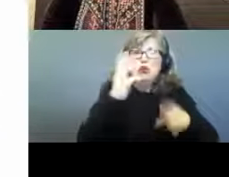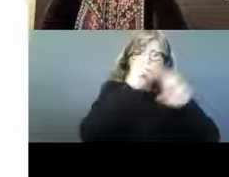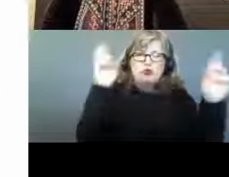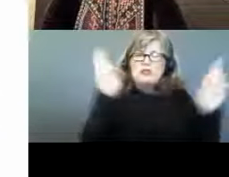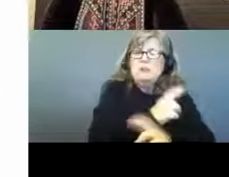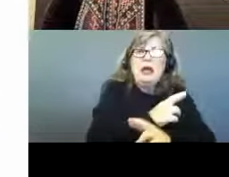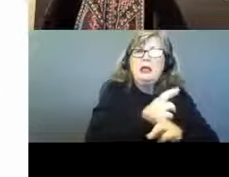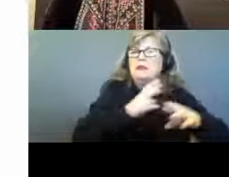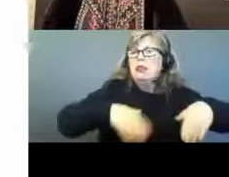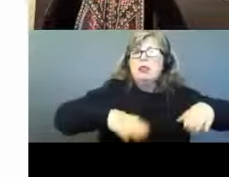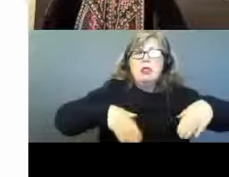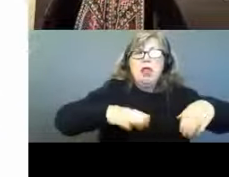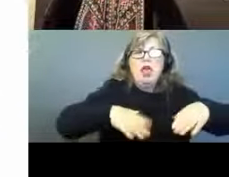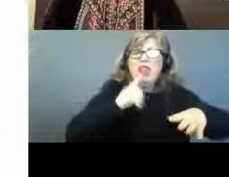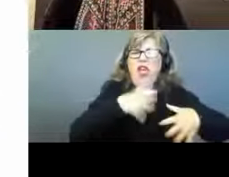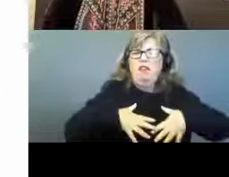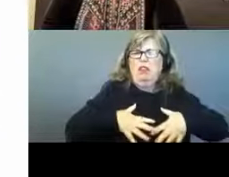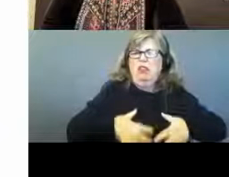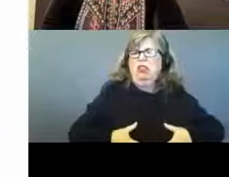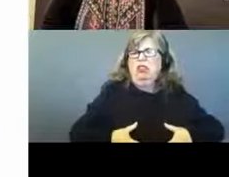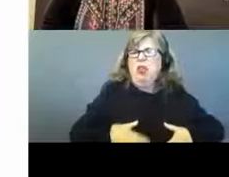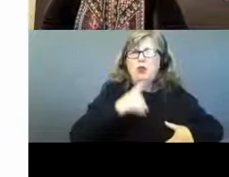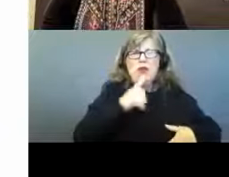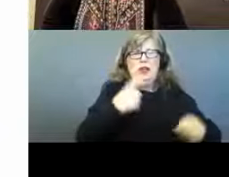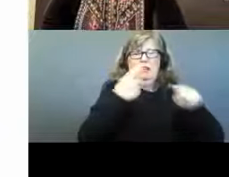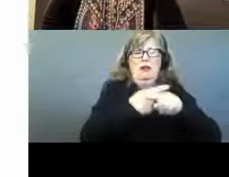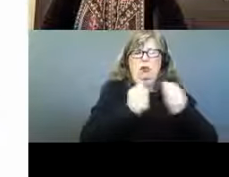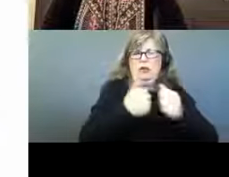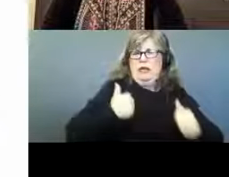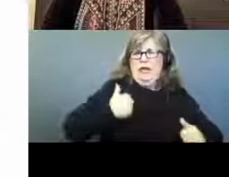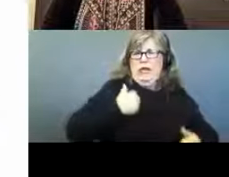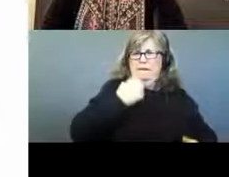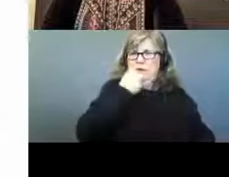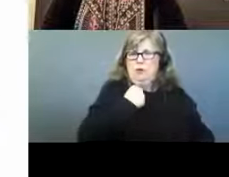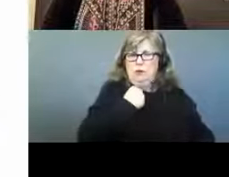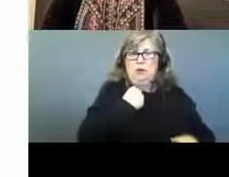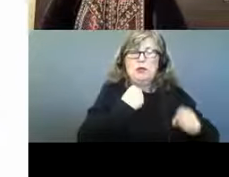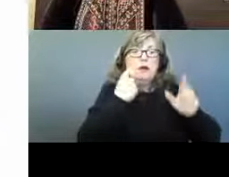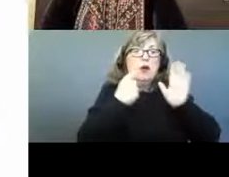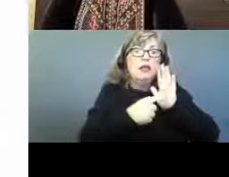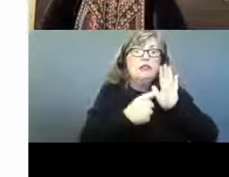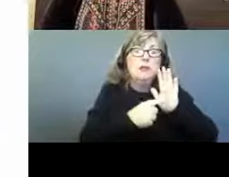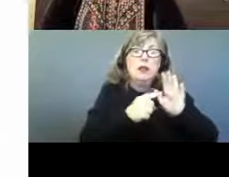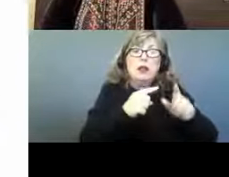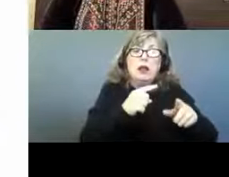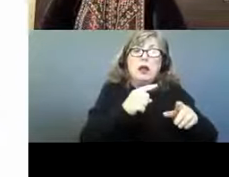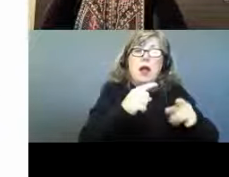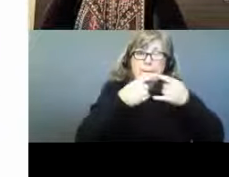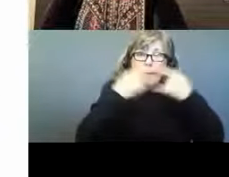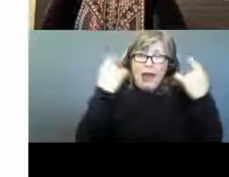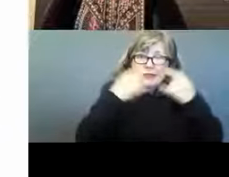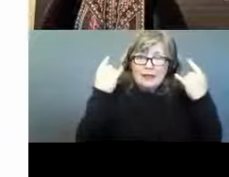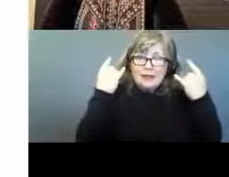be demoralizing and so utterly un-Canadian. Take, for instance, the ill-informed politicization of mask